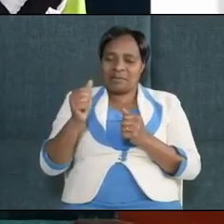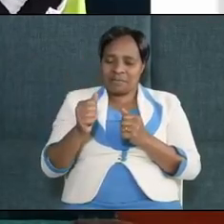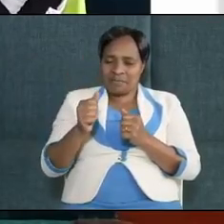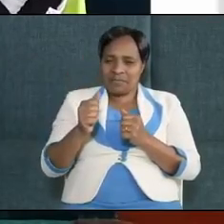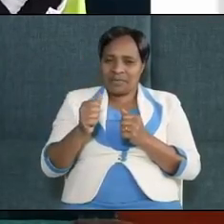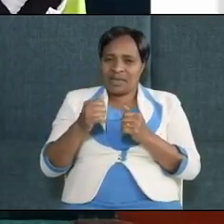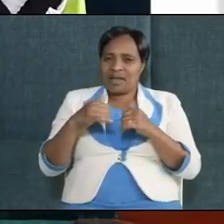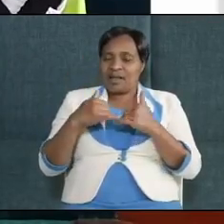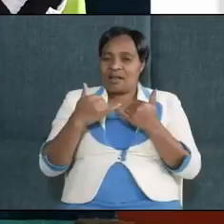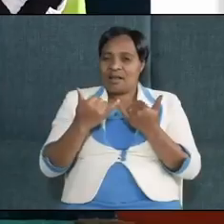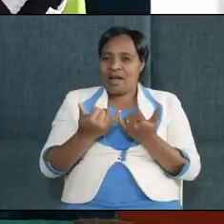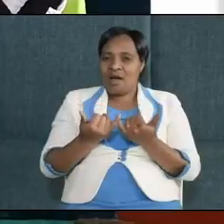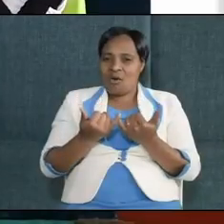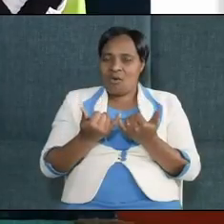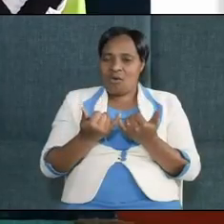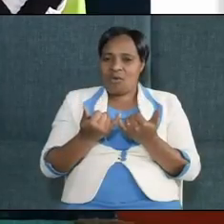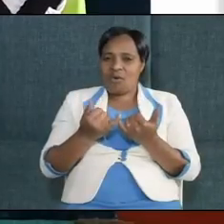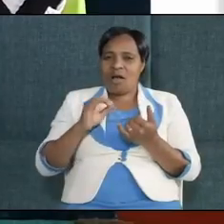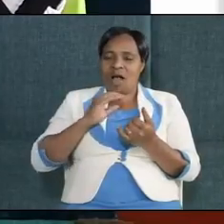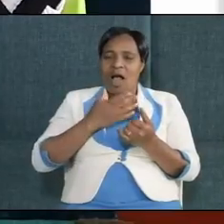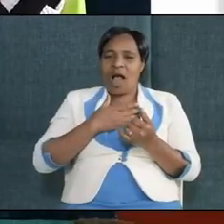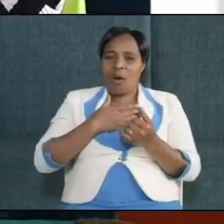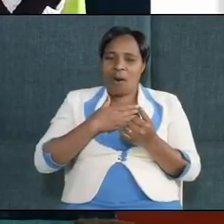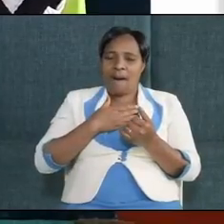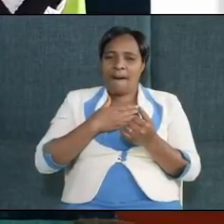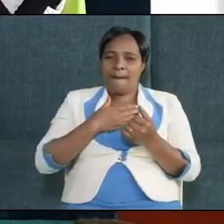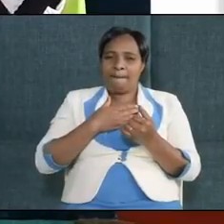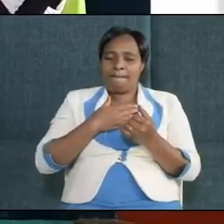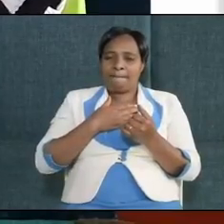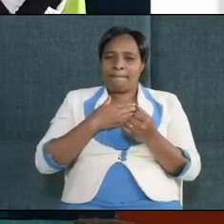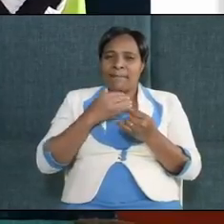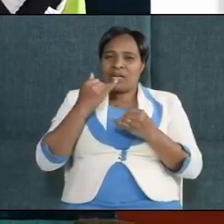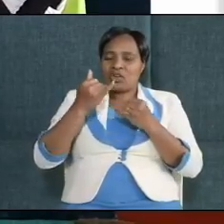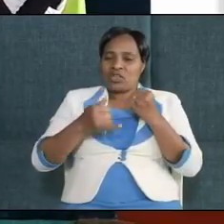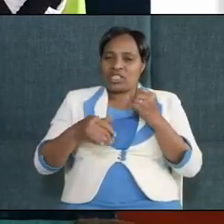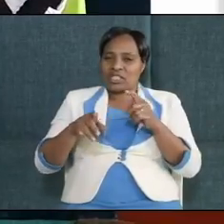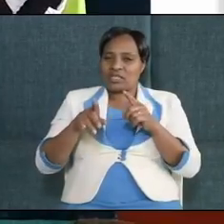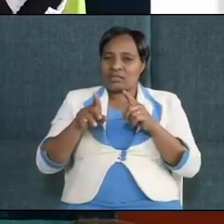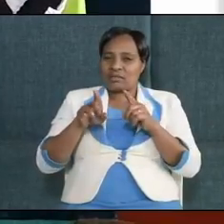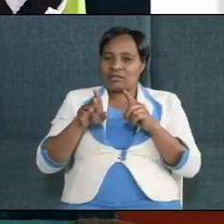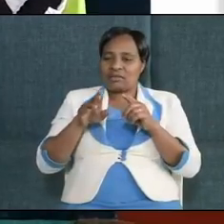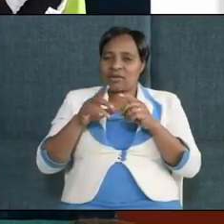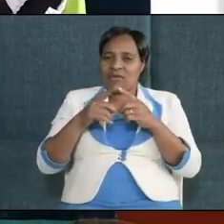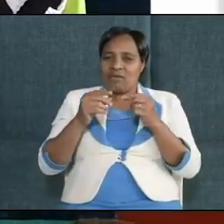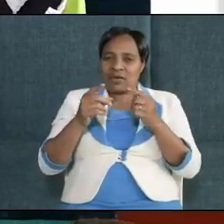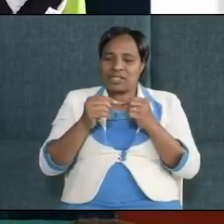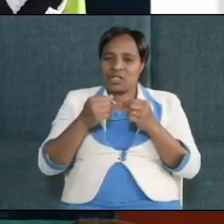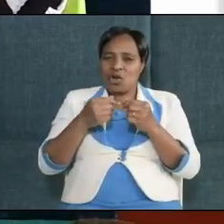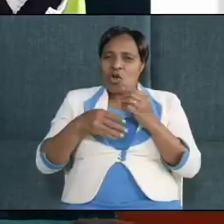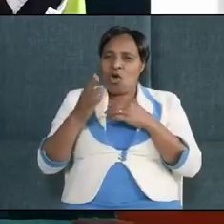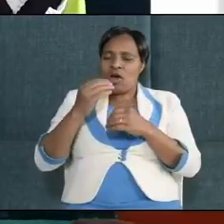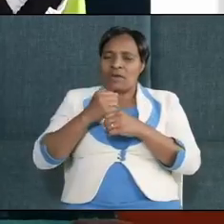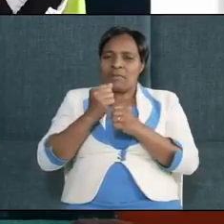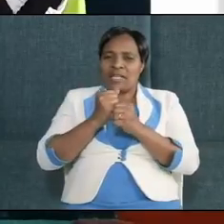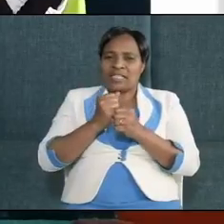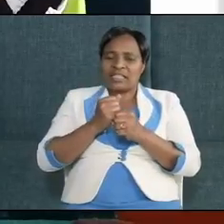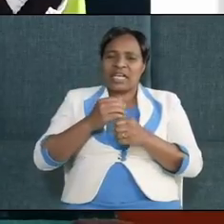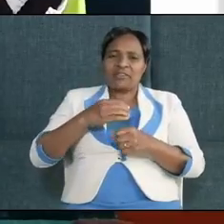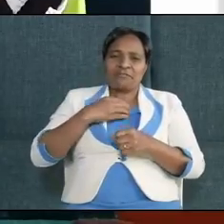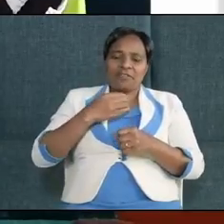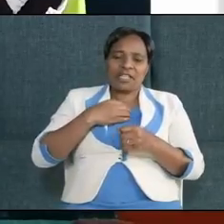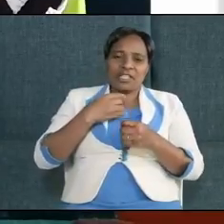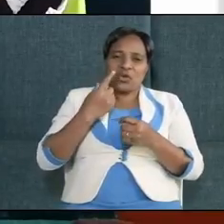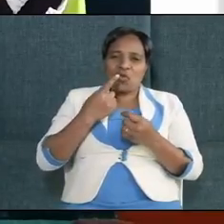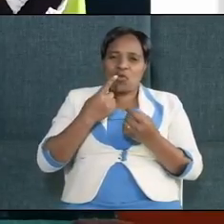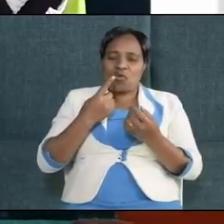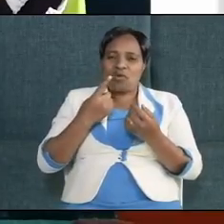what is our bravery booster, Angela? Our bravery booster is God makes us brave and gives us the courage